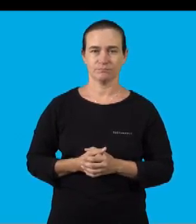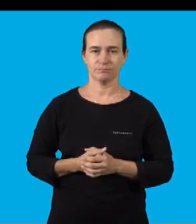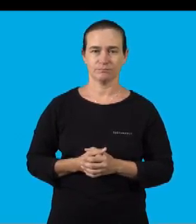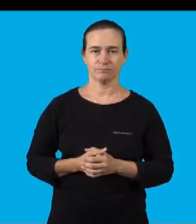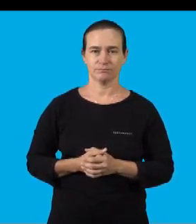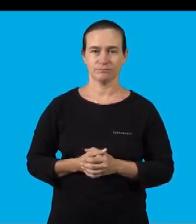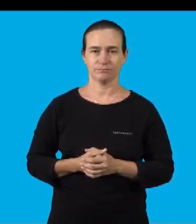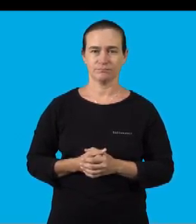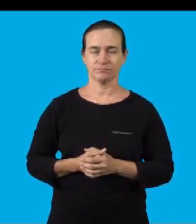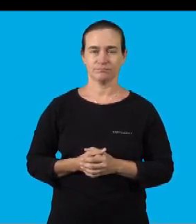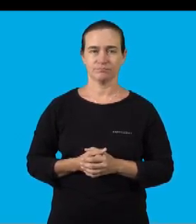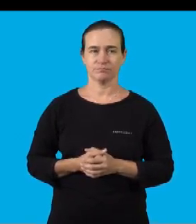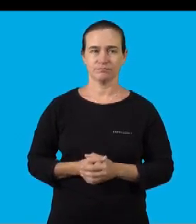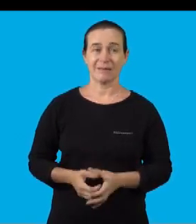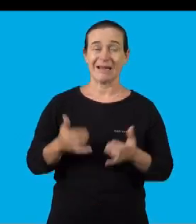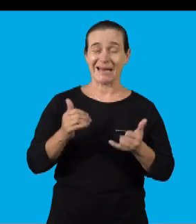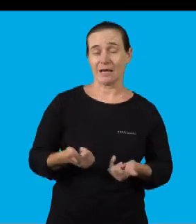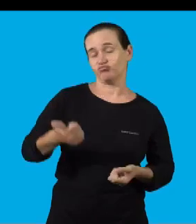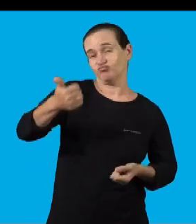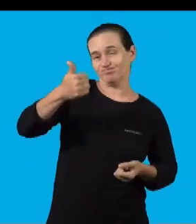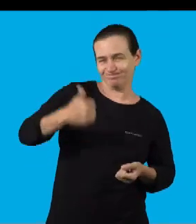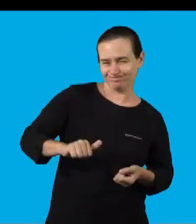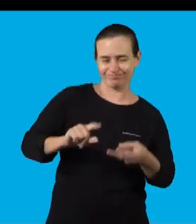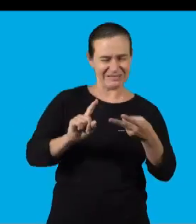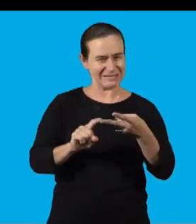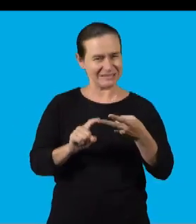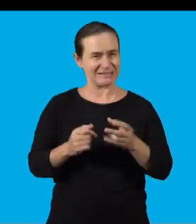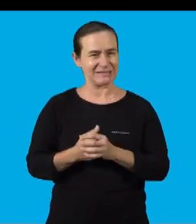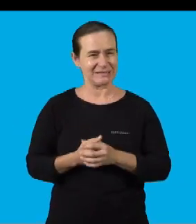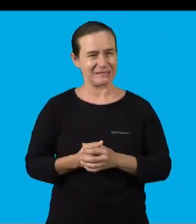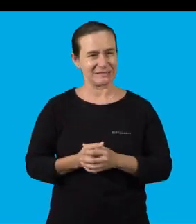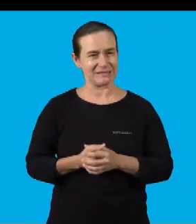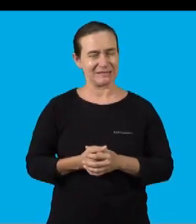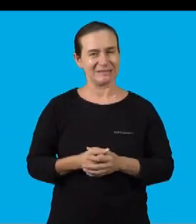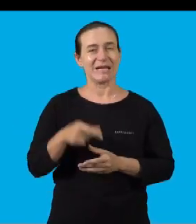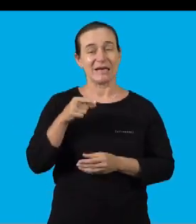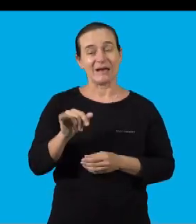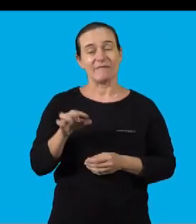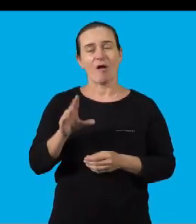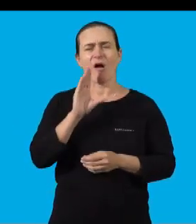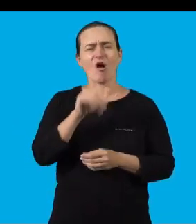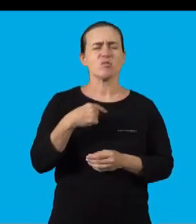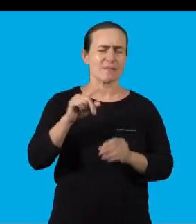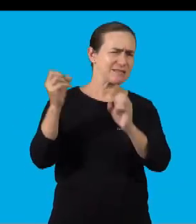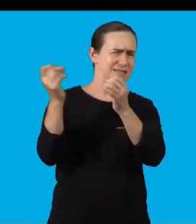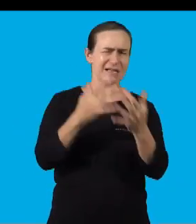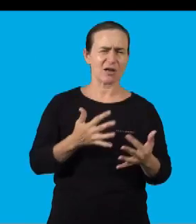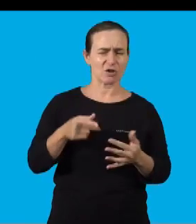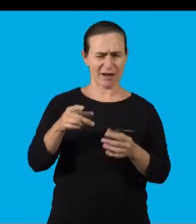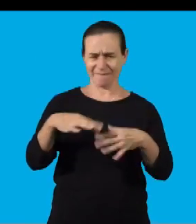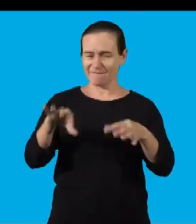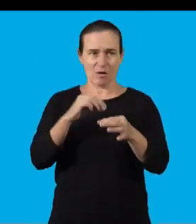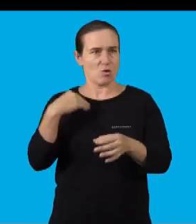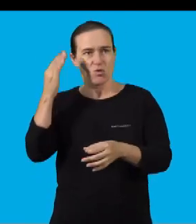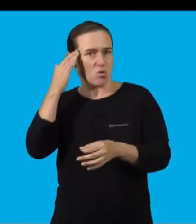answer. Let's move over to a different question when we have been asked to calculate unknown values, or when